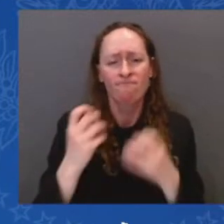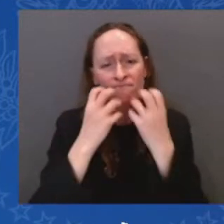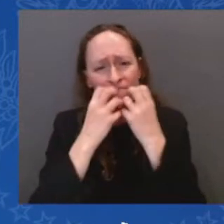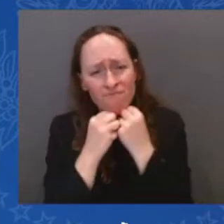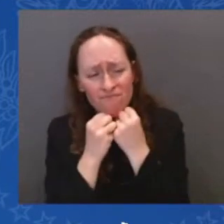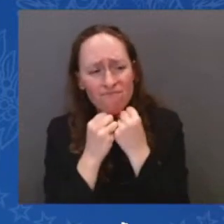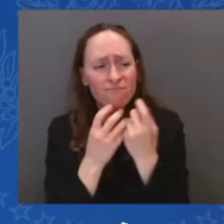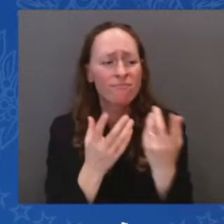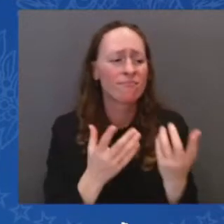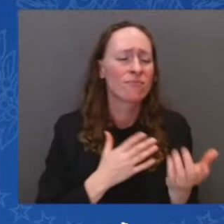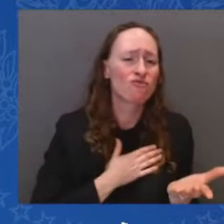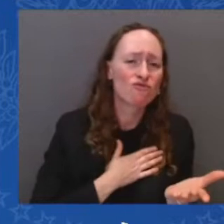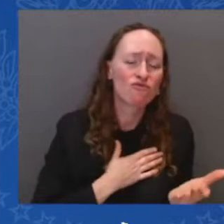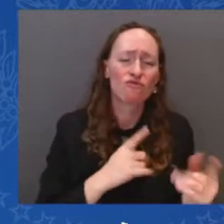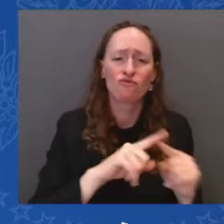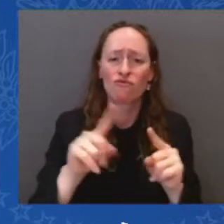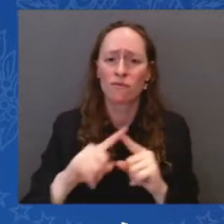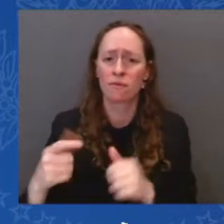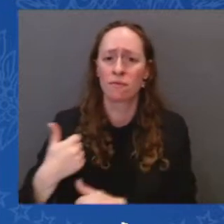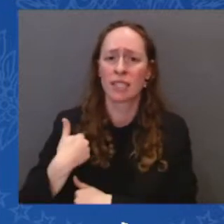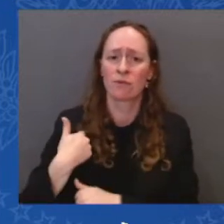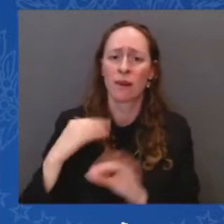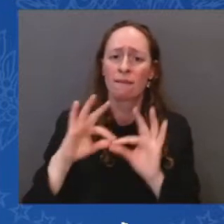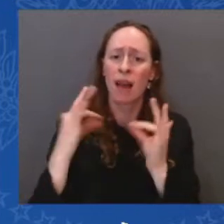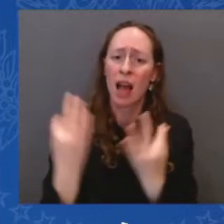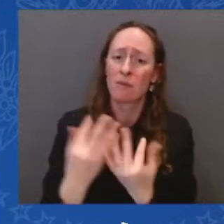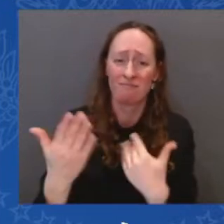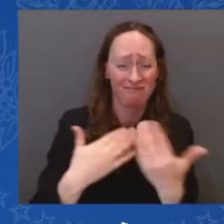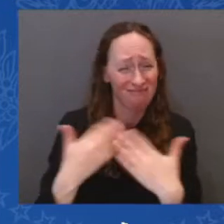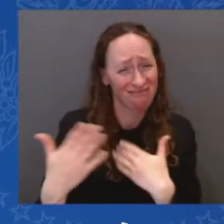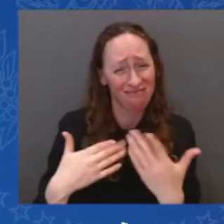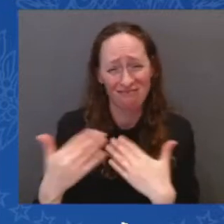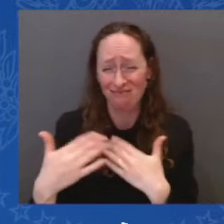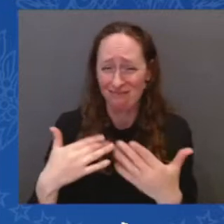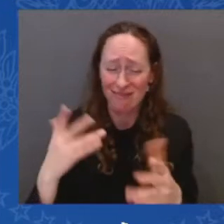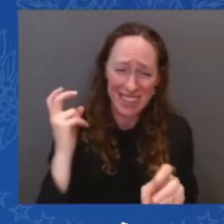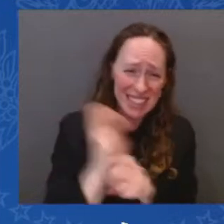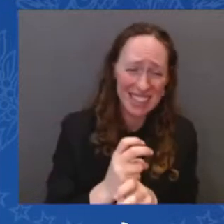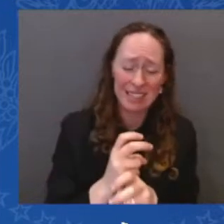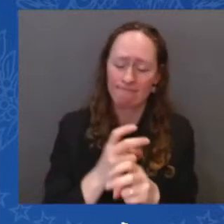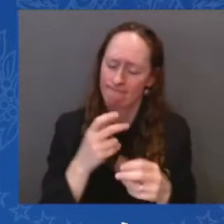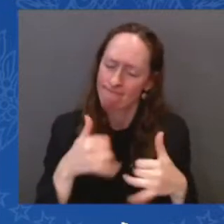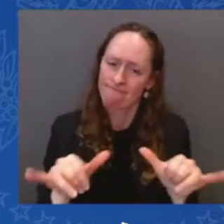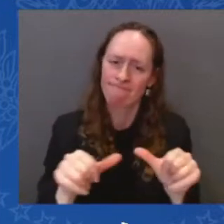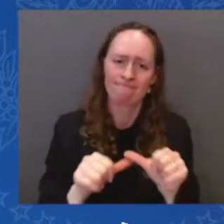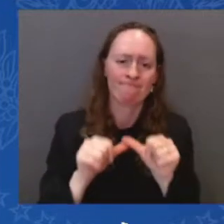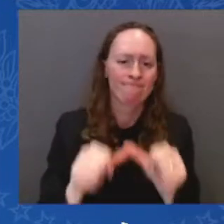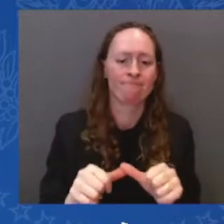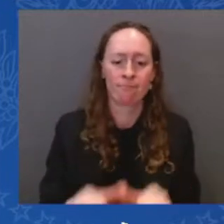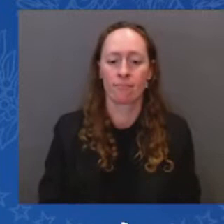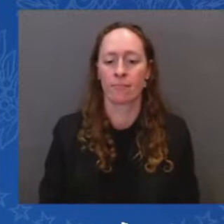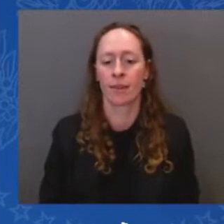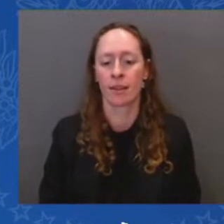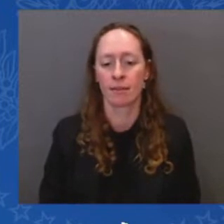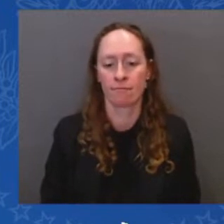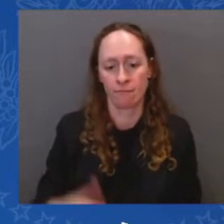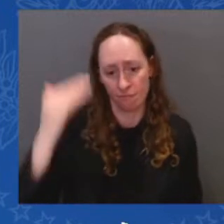moments. I know you never expected the heavy burden of being married to someone like me, but the good Lord blessed me